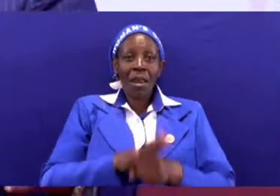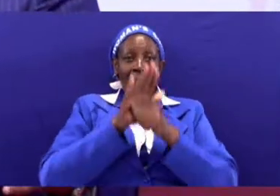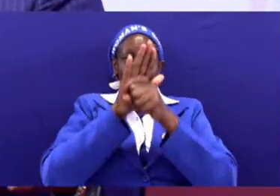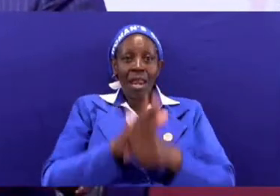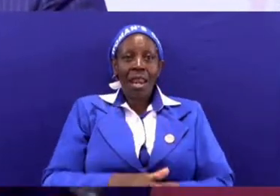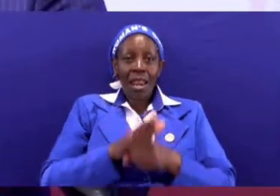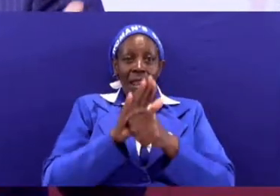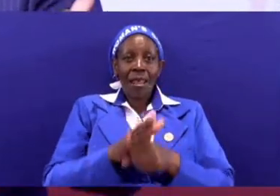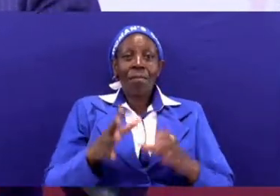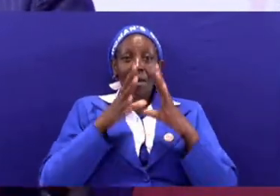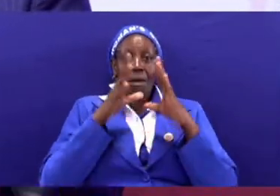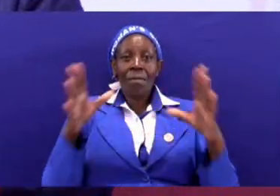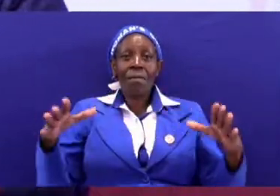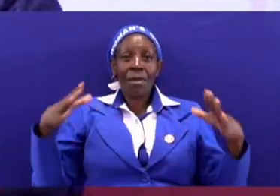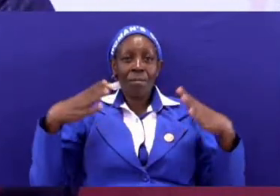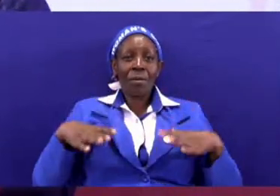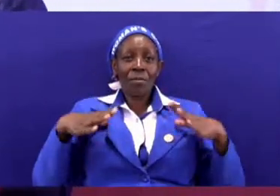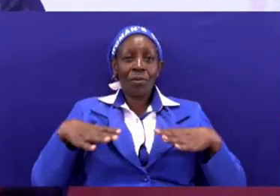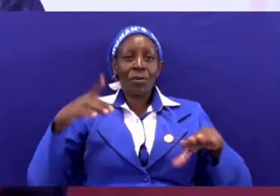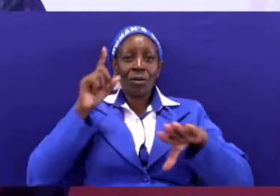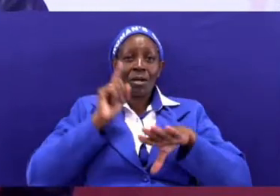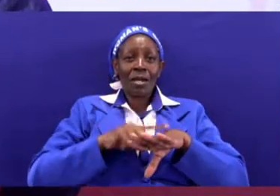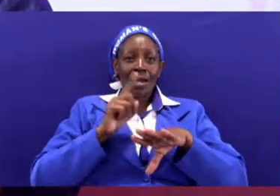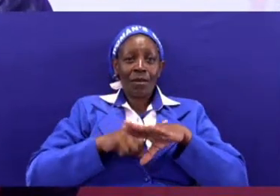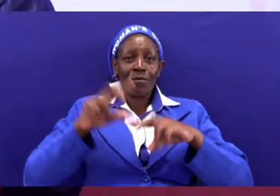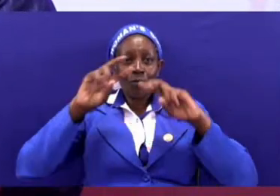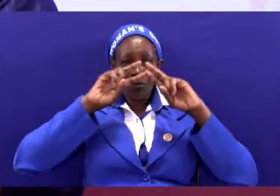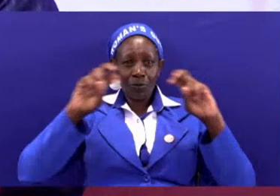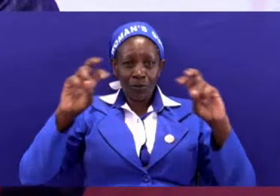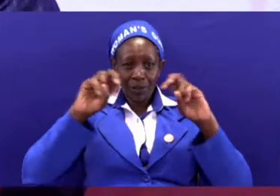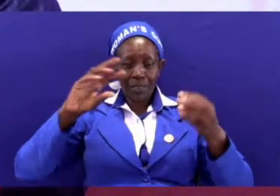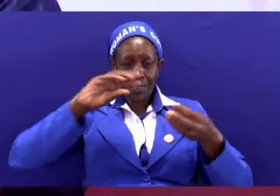Canaan during the spy visit in Numbers